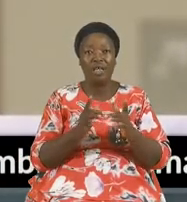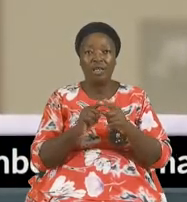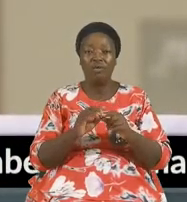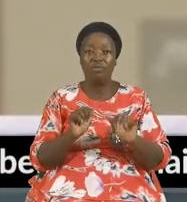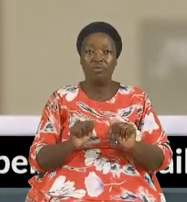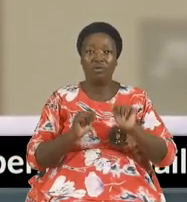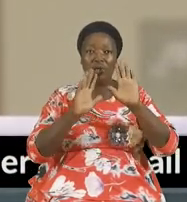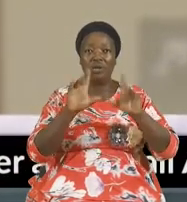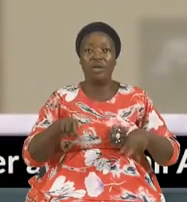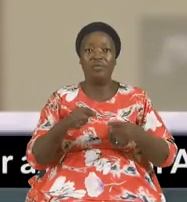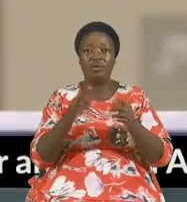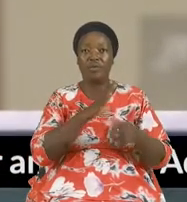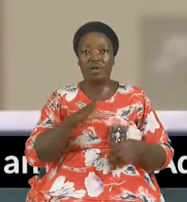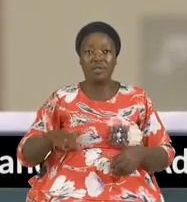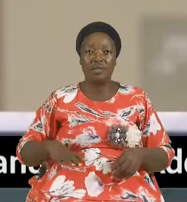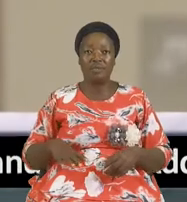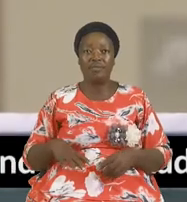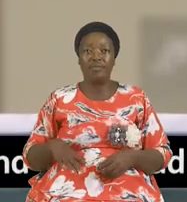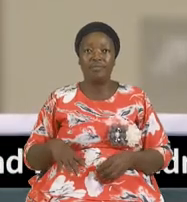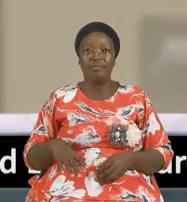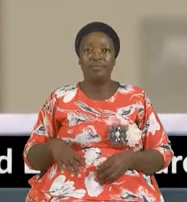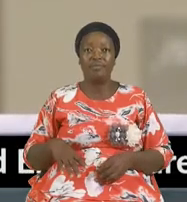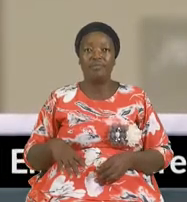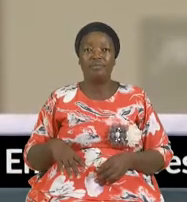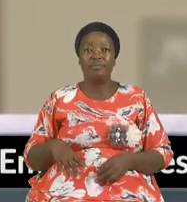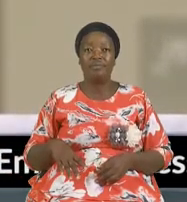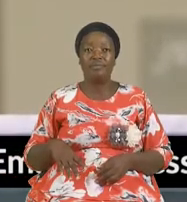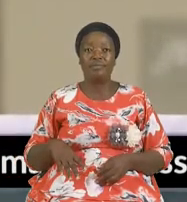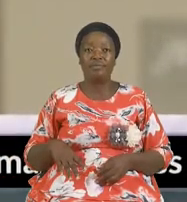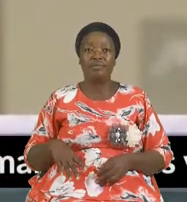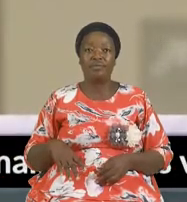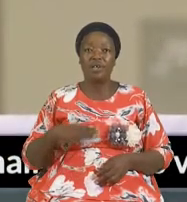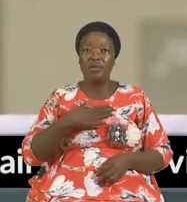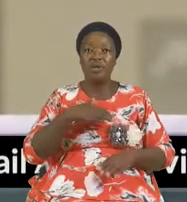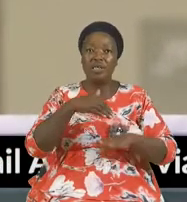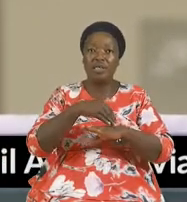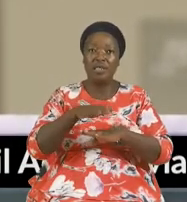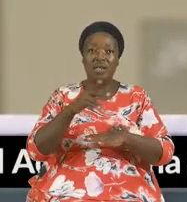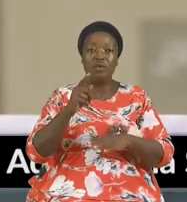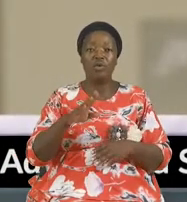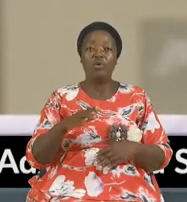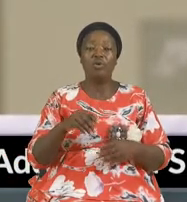If you're watching online and you have given your life to Christ,